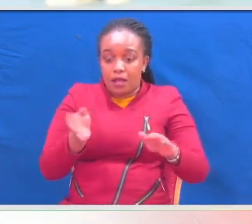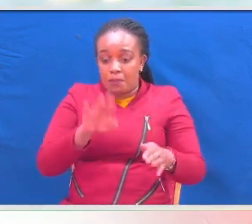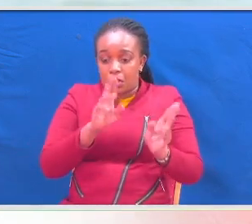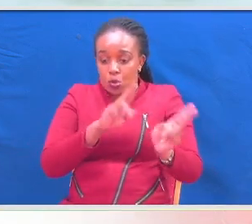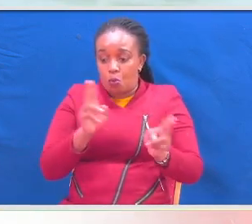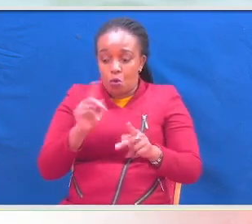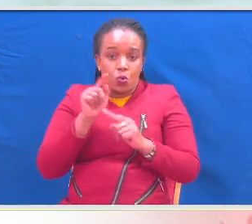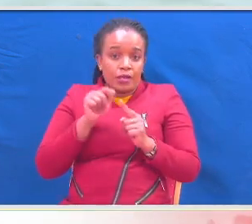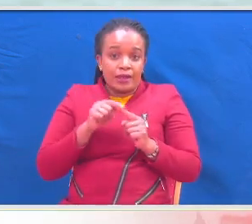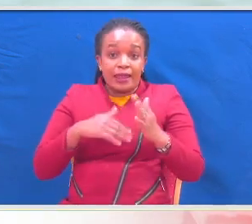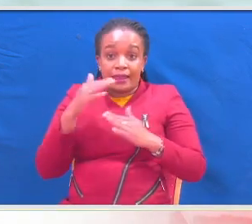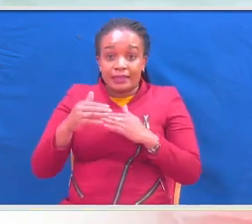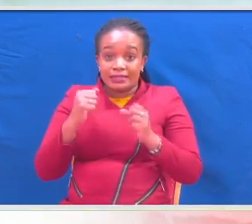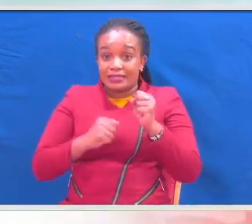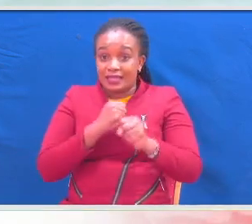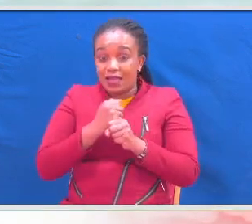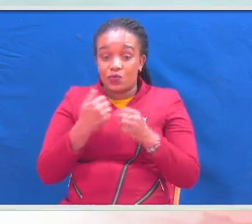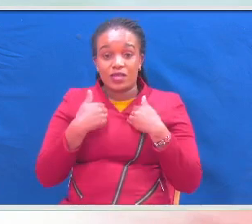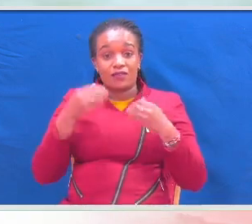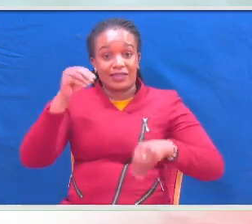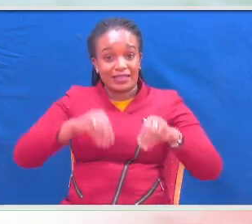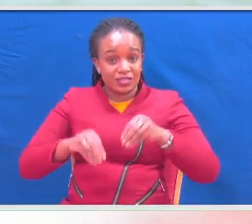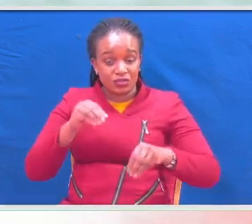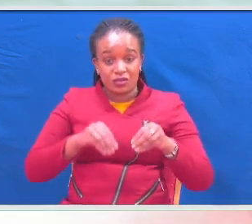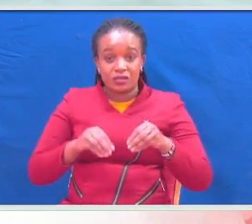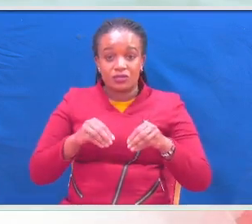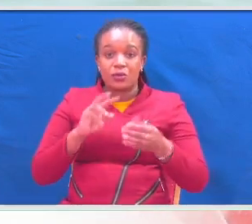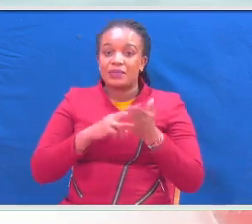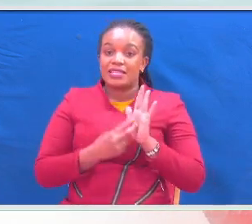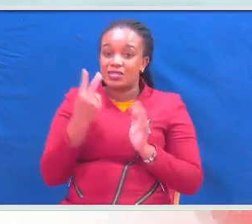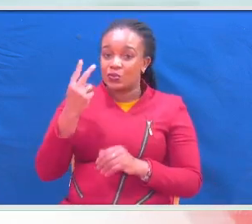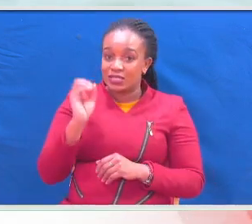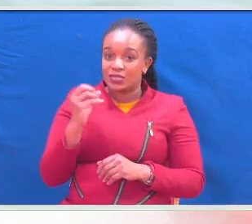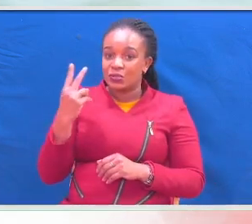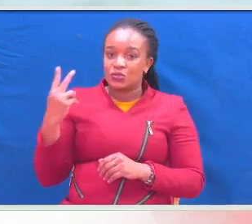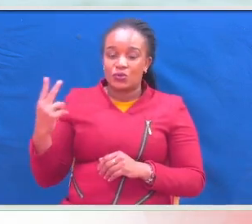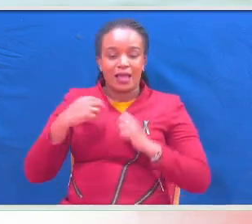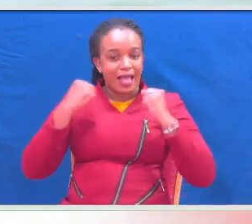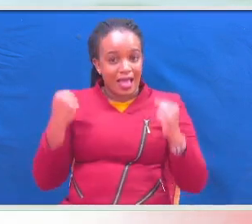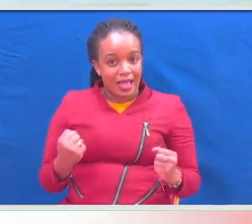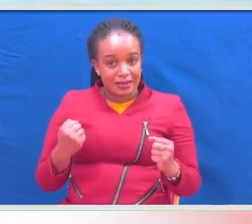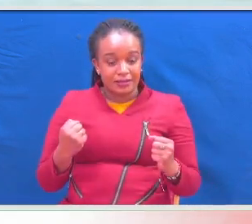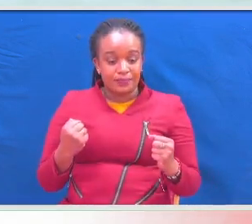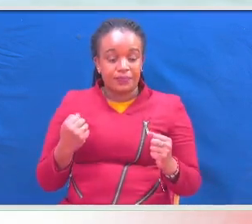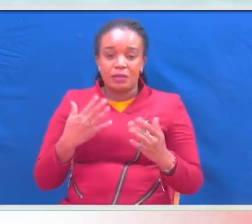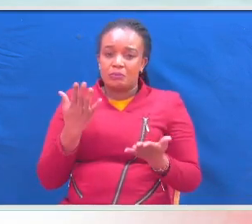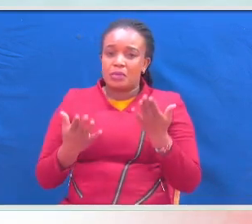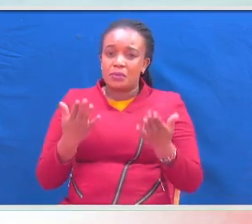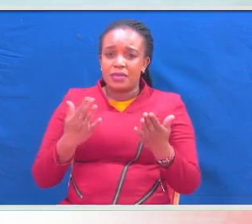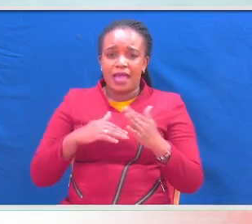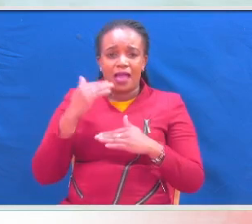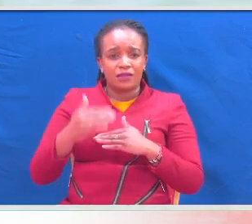is an election, and we are not looking at 2022 to recover. Probably after the election, it will take